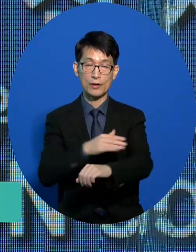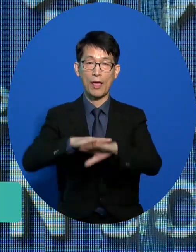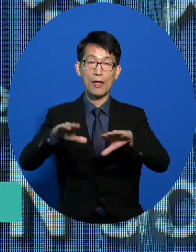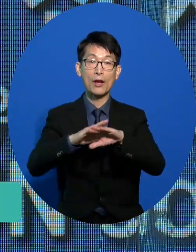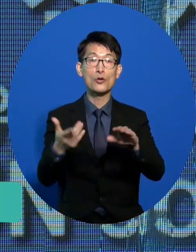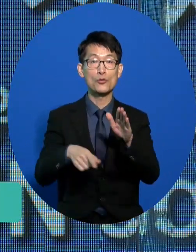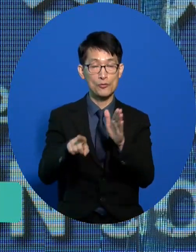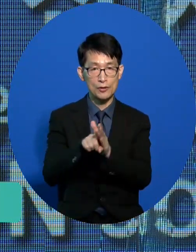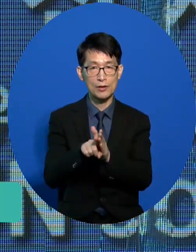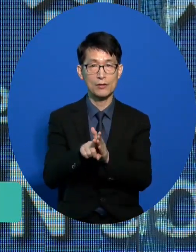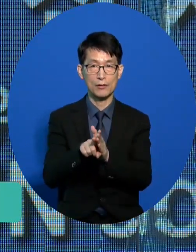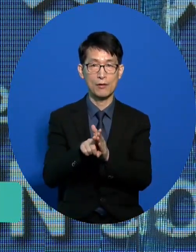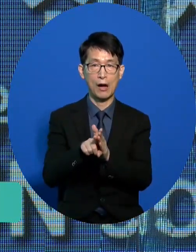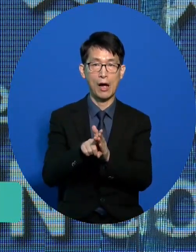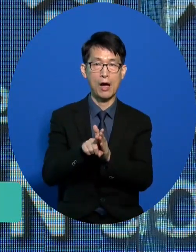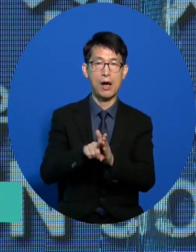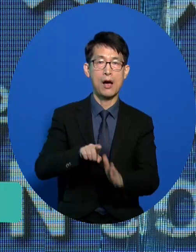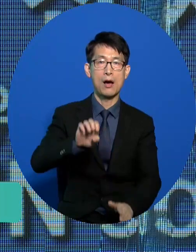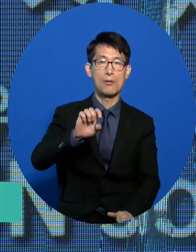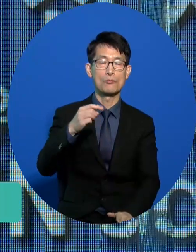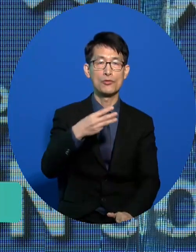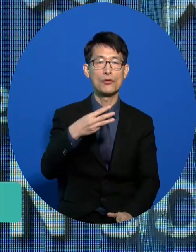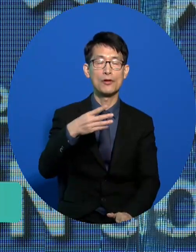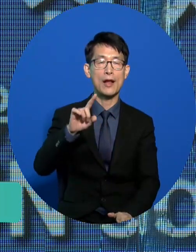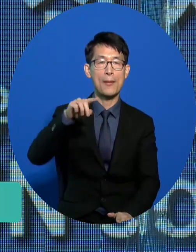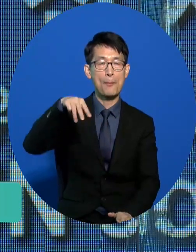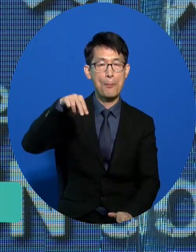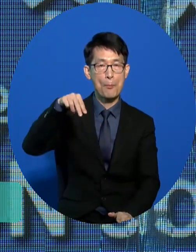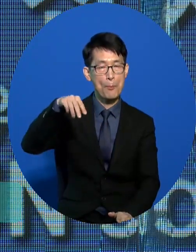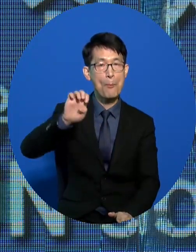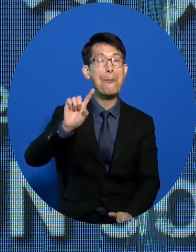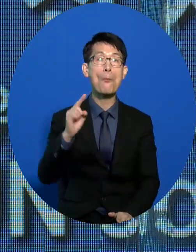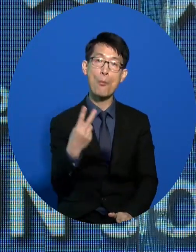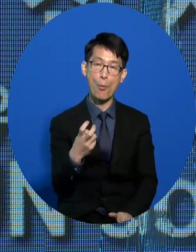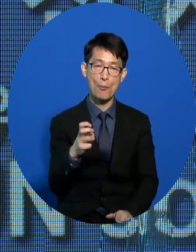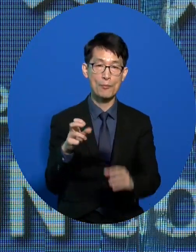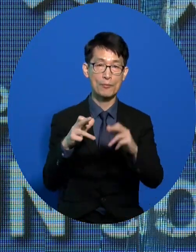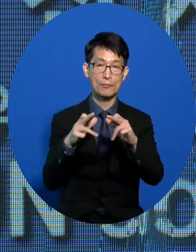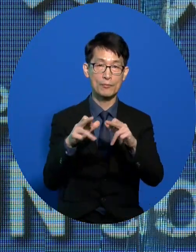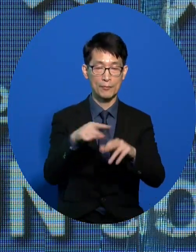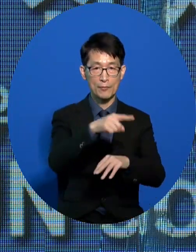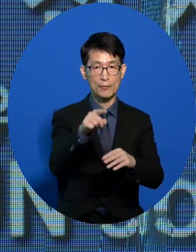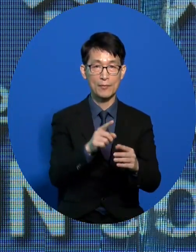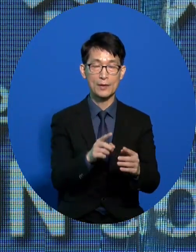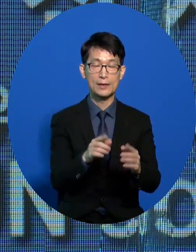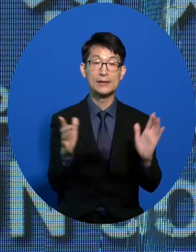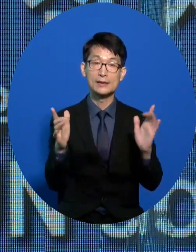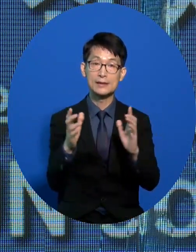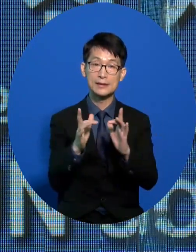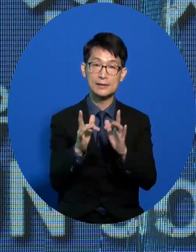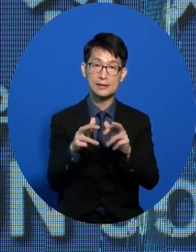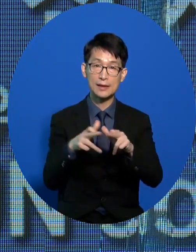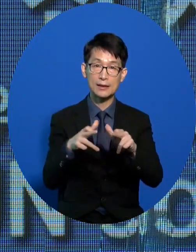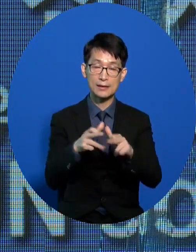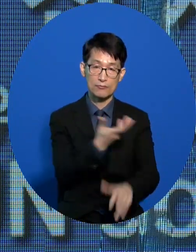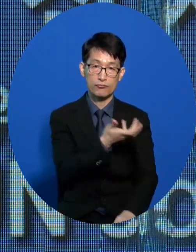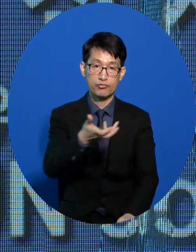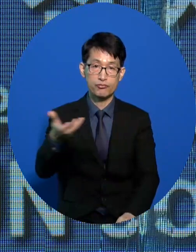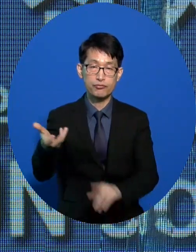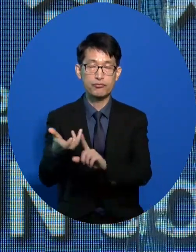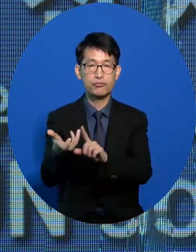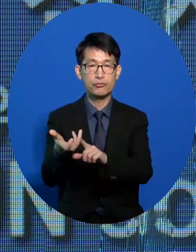been working hard to develop a mobility platform to help with the right to mobility of the